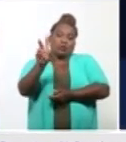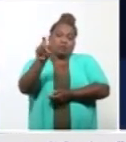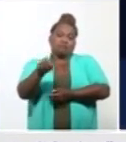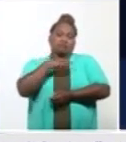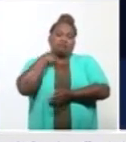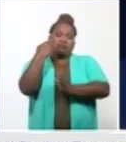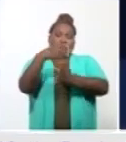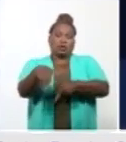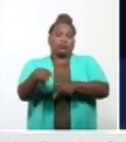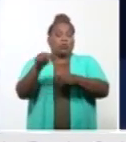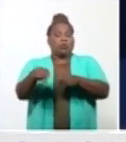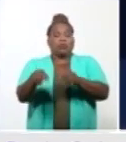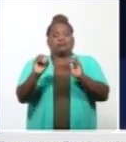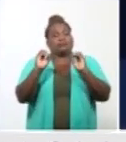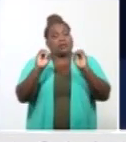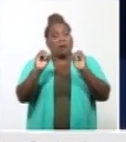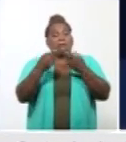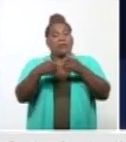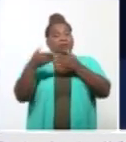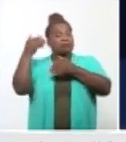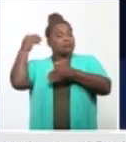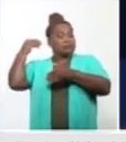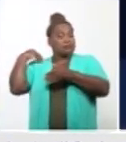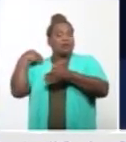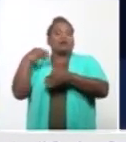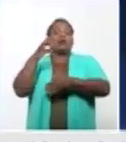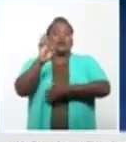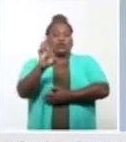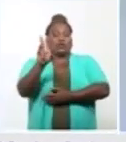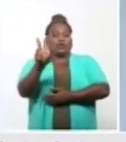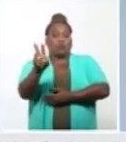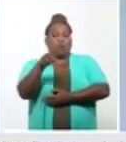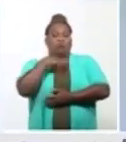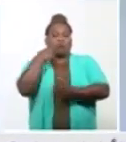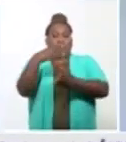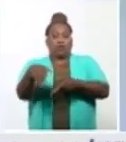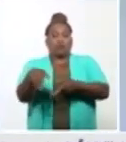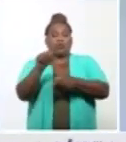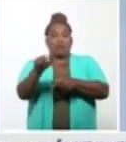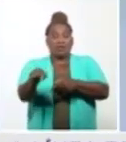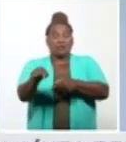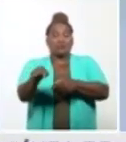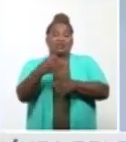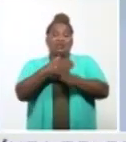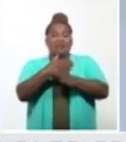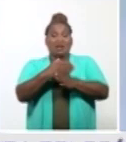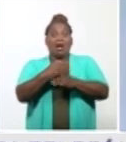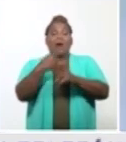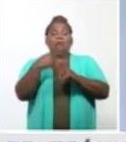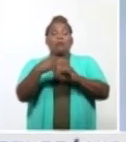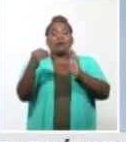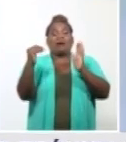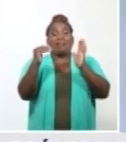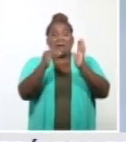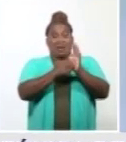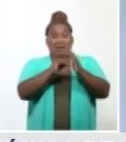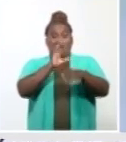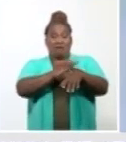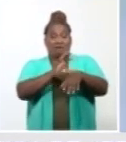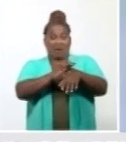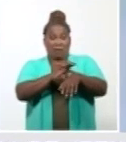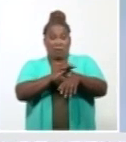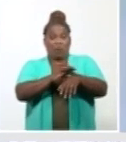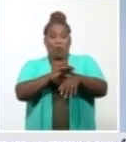5.89% of lethality, and 13 countries have a lethality rate above that of the Americas region. Again,